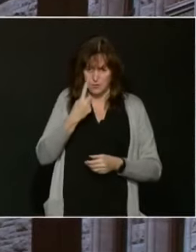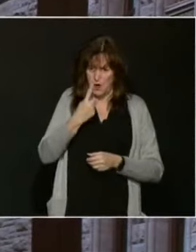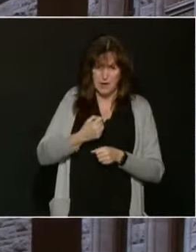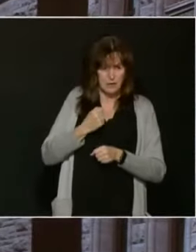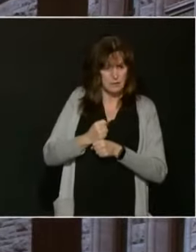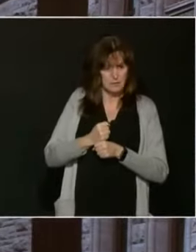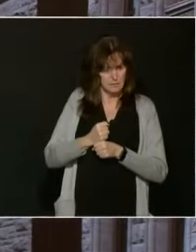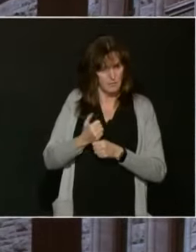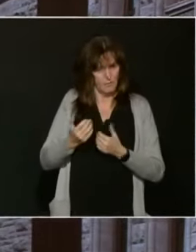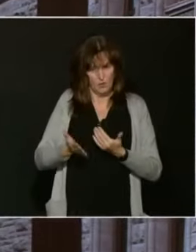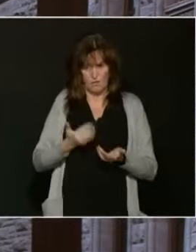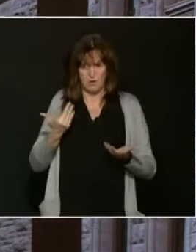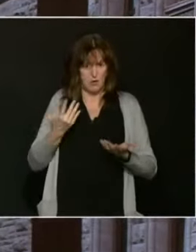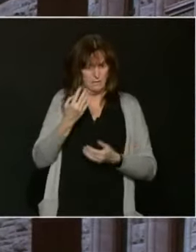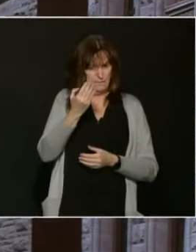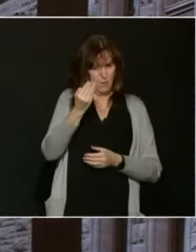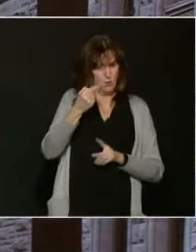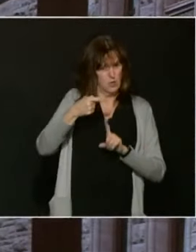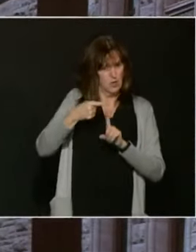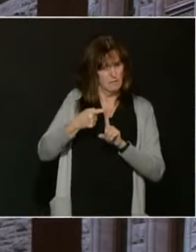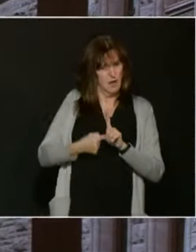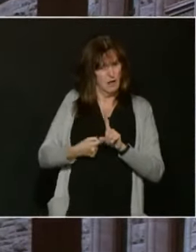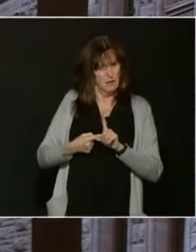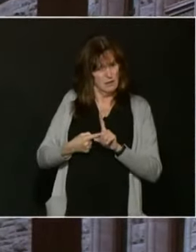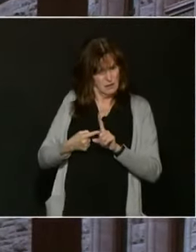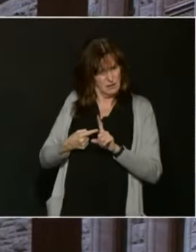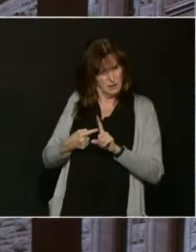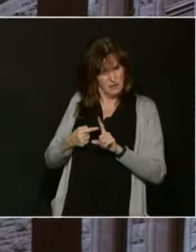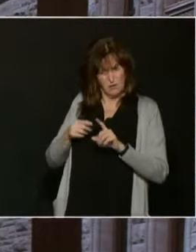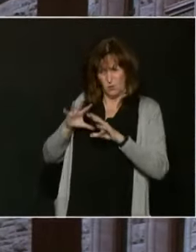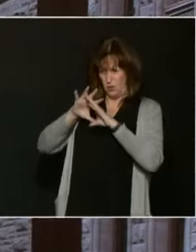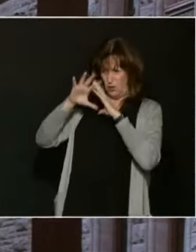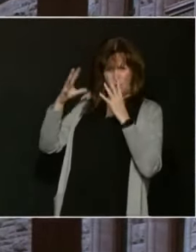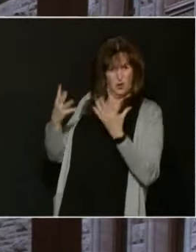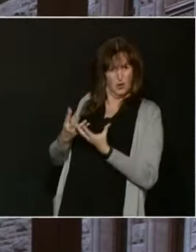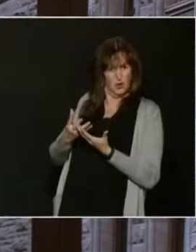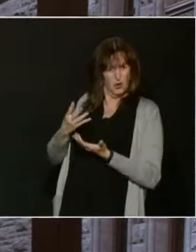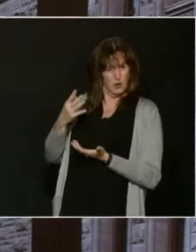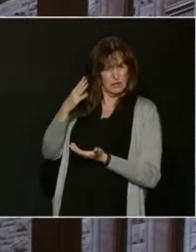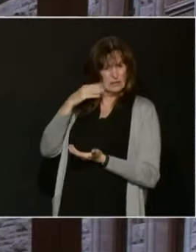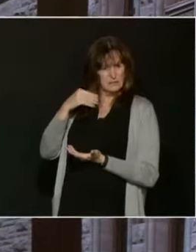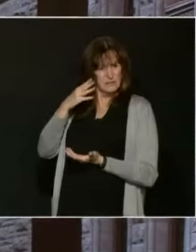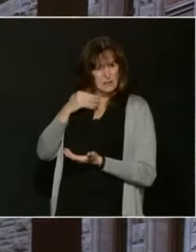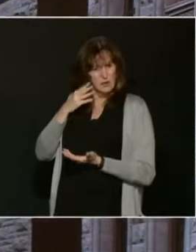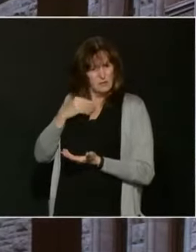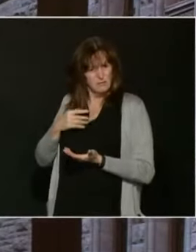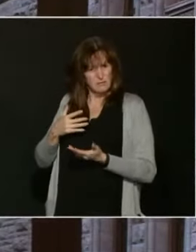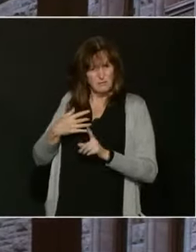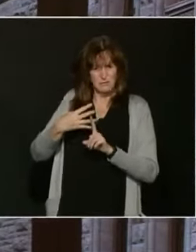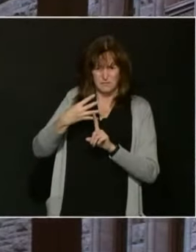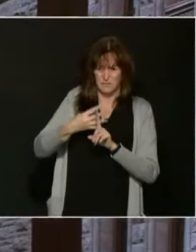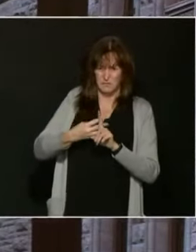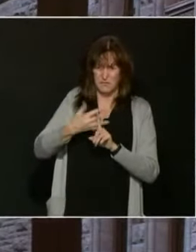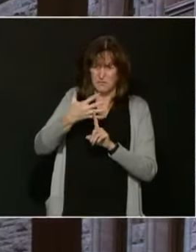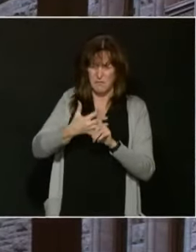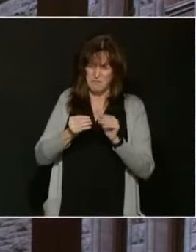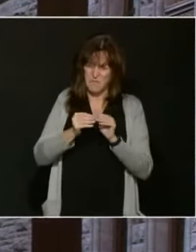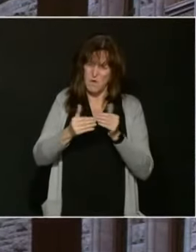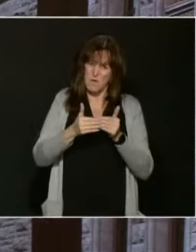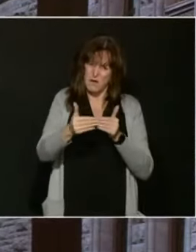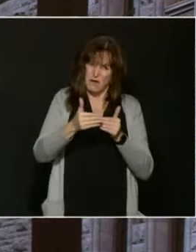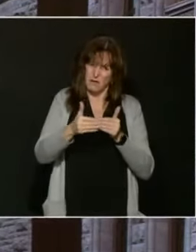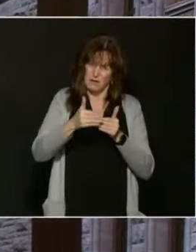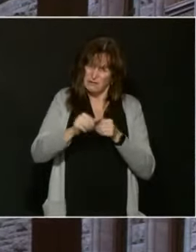of pandemic, we still have another 4 to 5 months of clear, hard work ahead of us to keep our numbers down while we do the